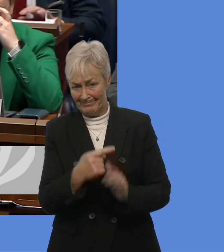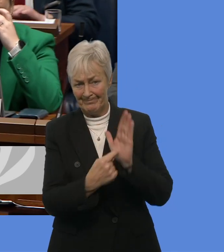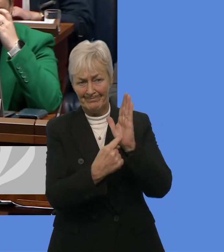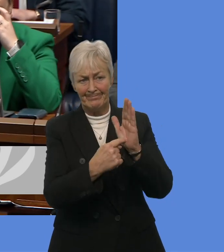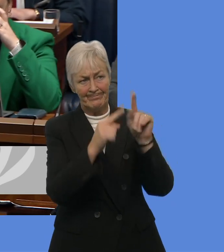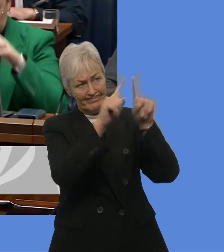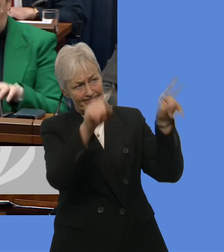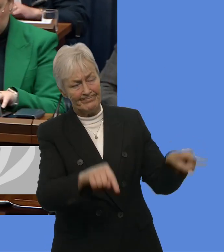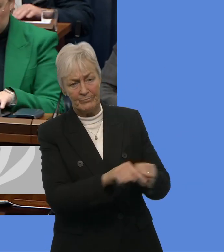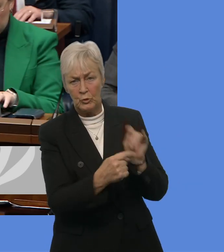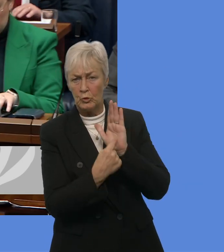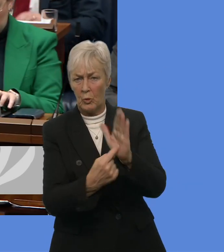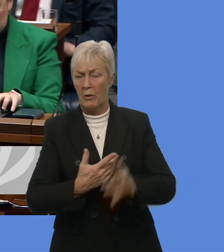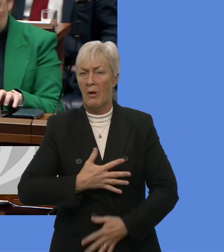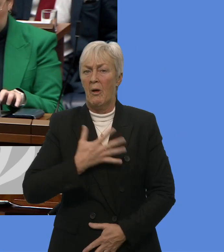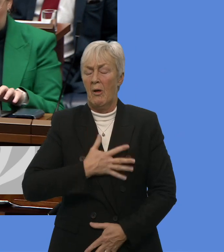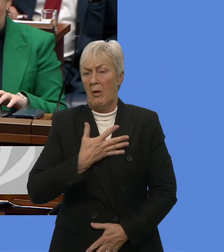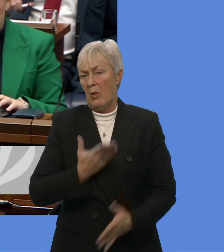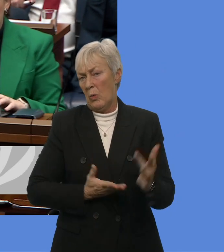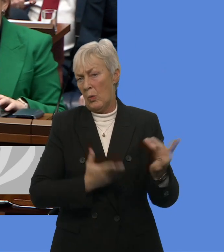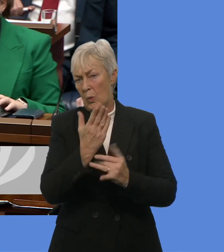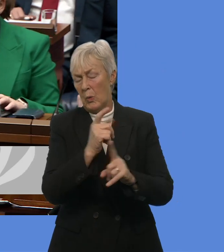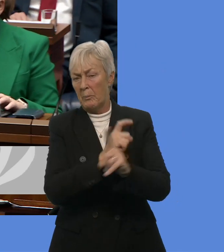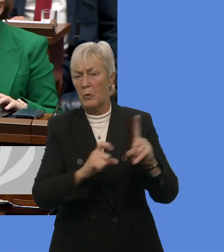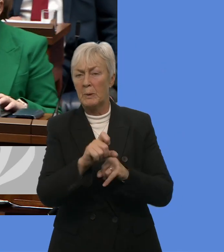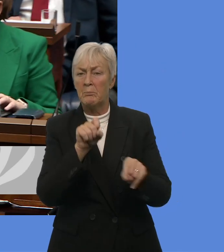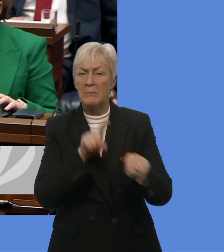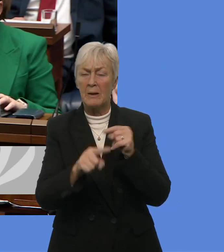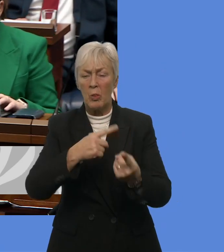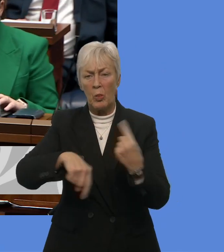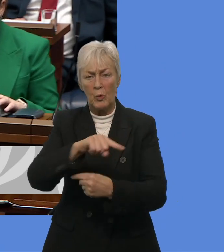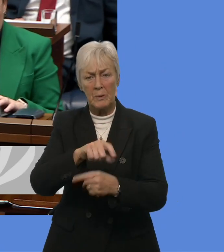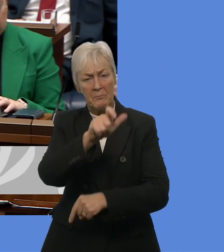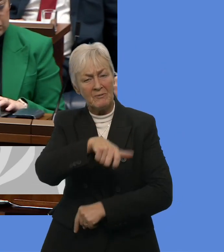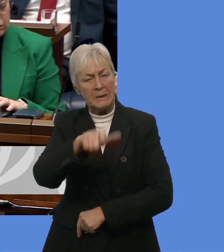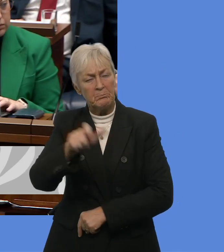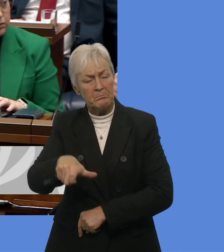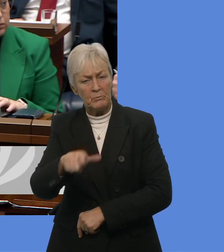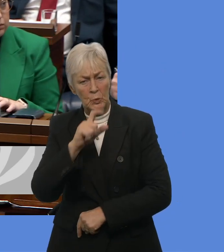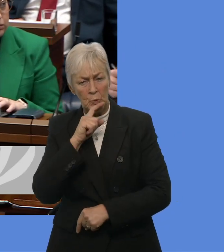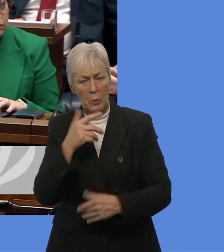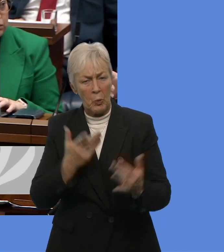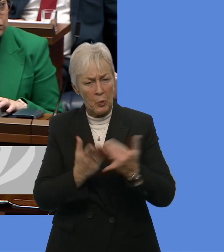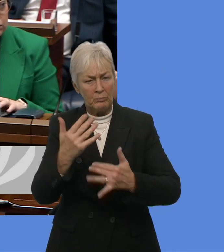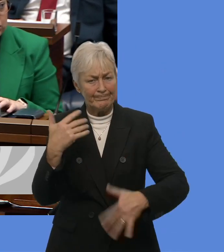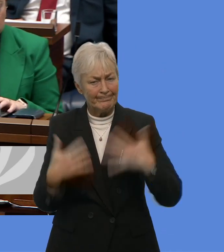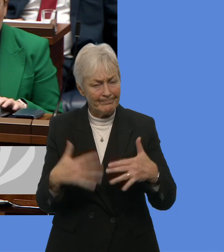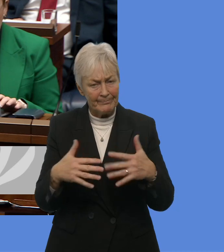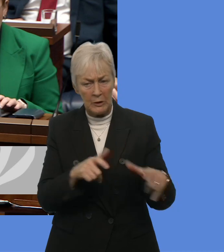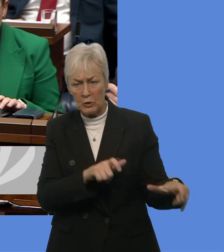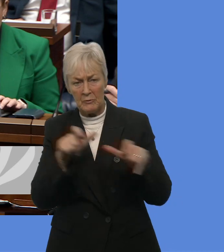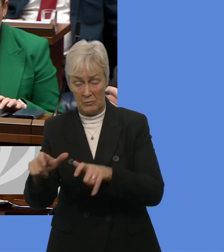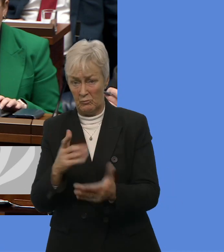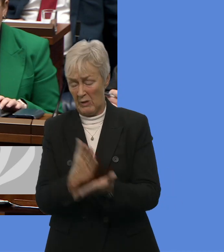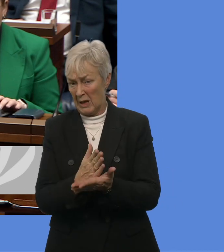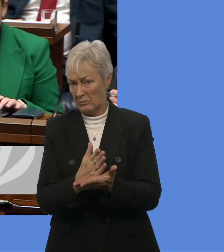significant hurt and distress right throughout the community, but particularly to those victims and survivors. I absolutely agree with you. It's absolutely wrong.